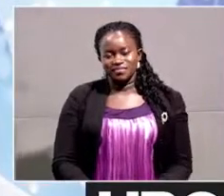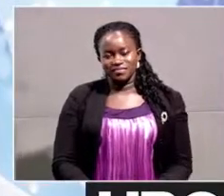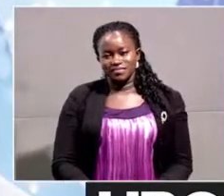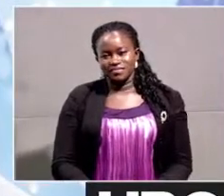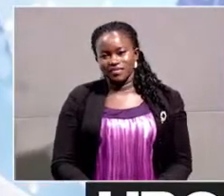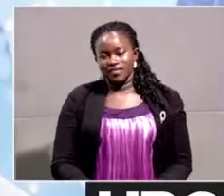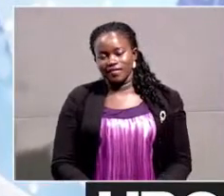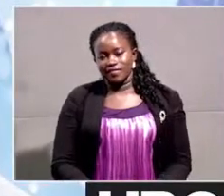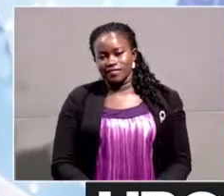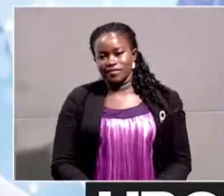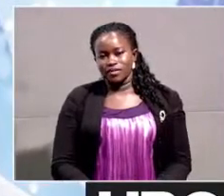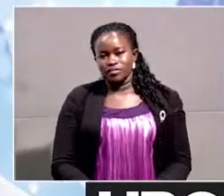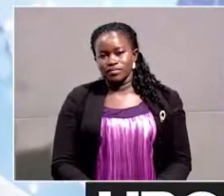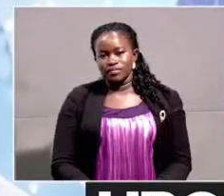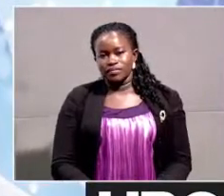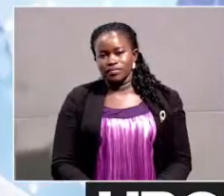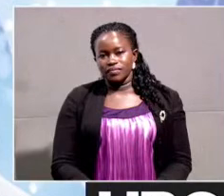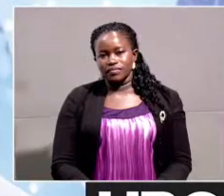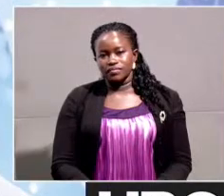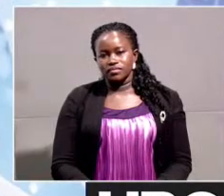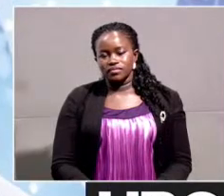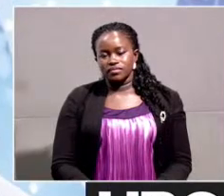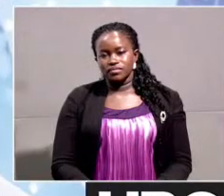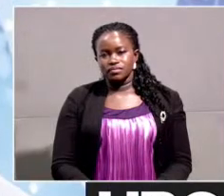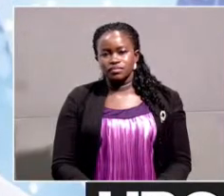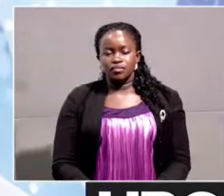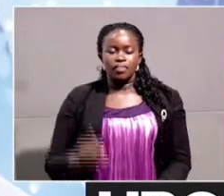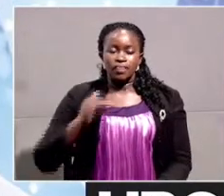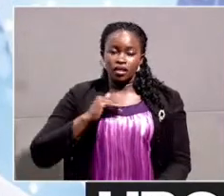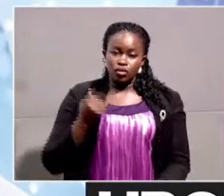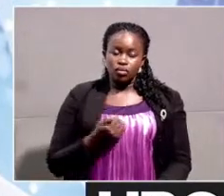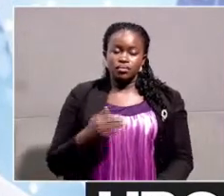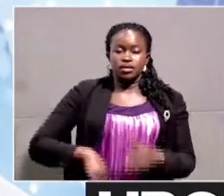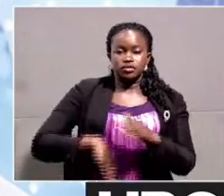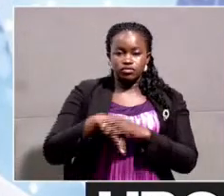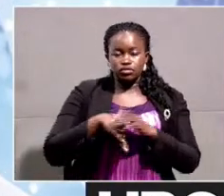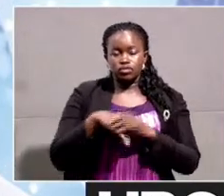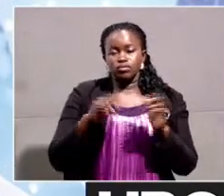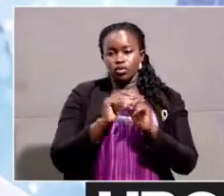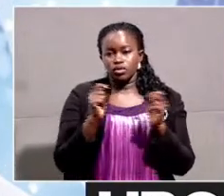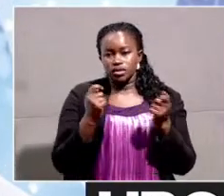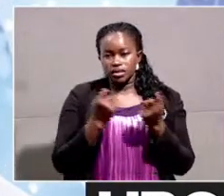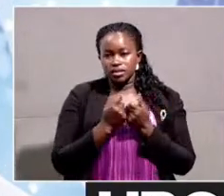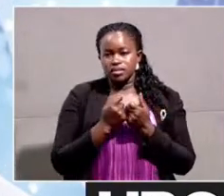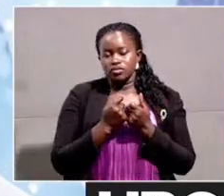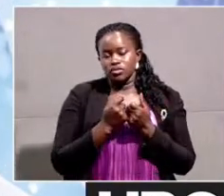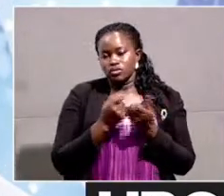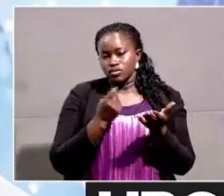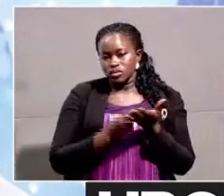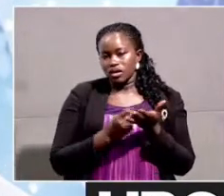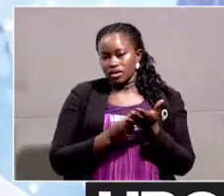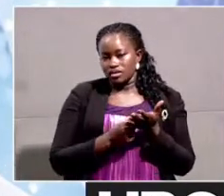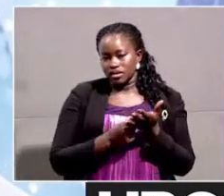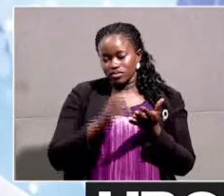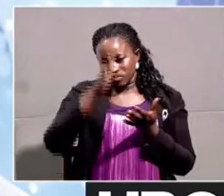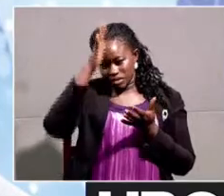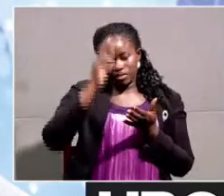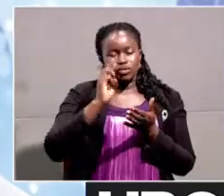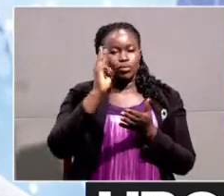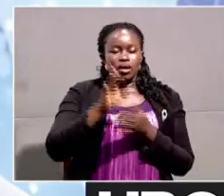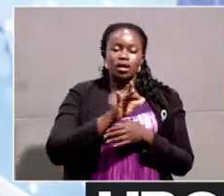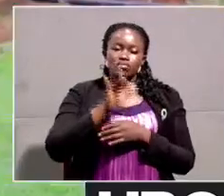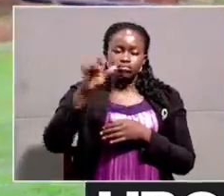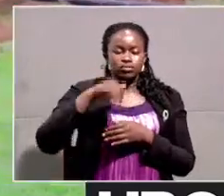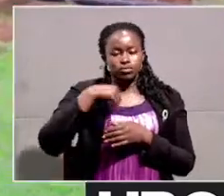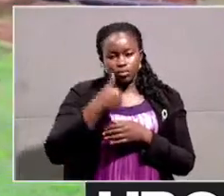And still in sport, women football team, the Crested Cranes, will fly out this Tuesday, that